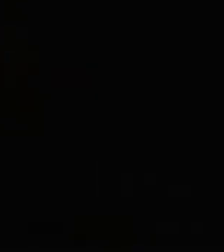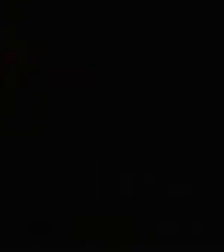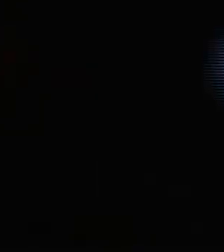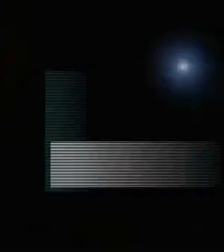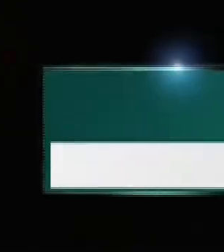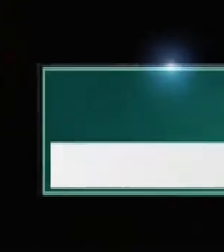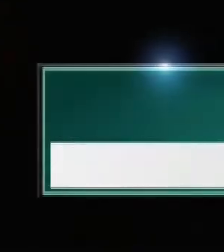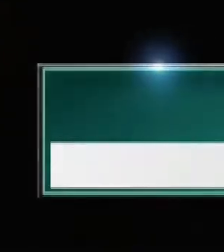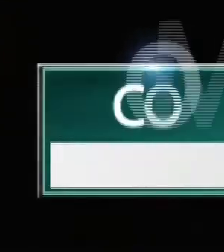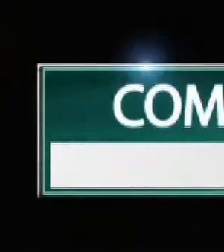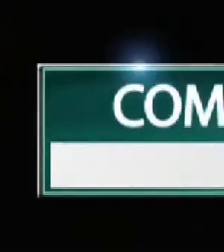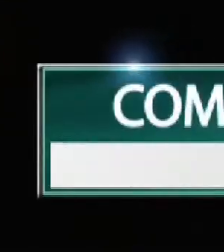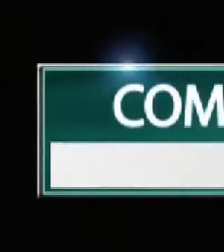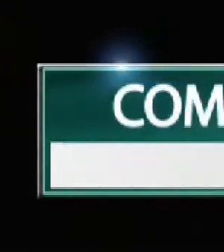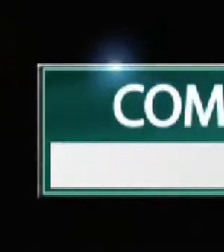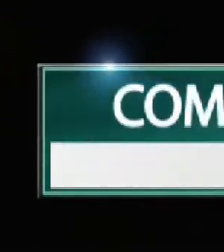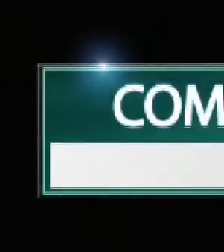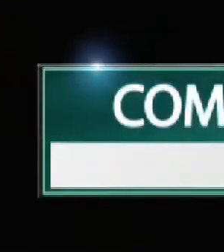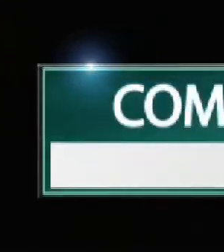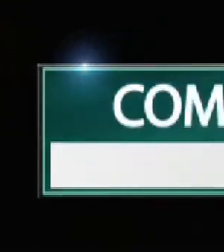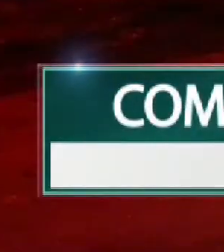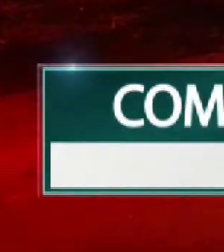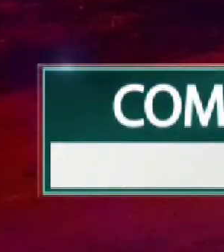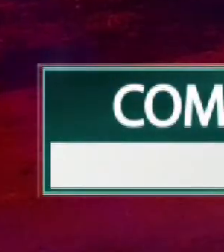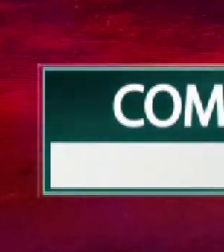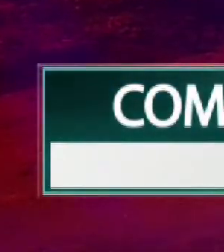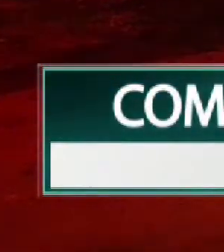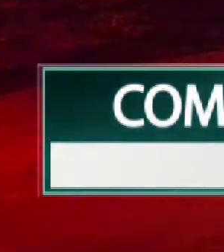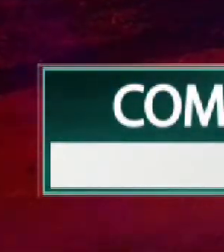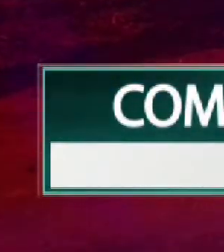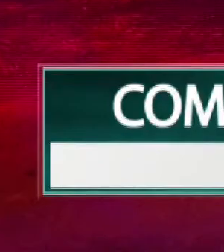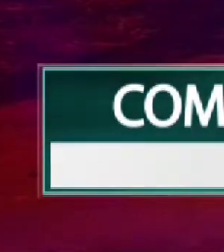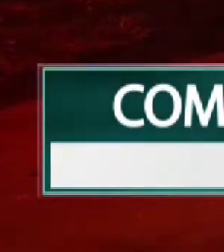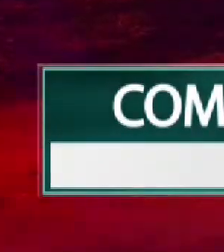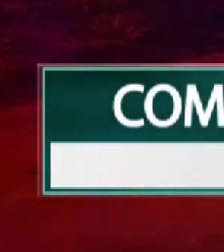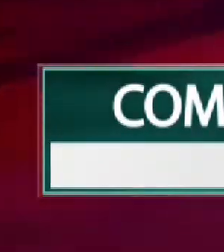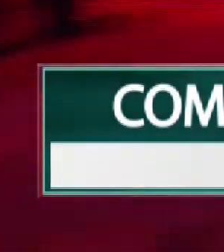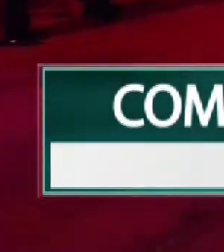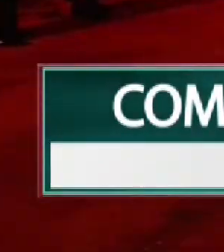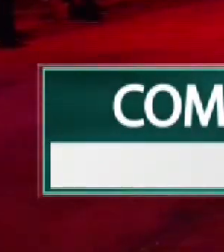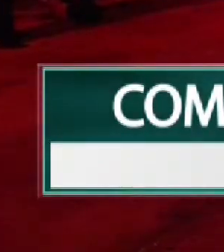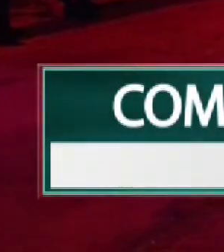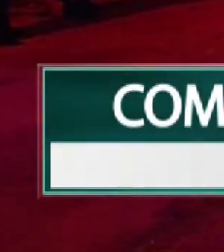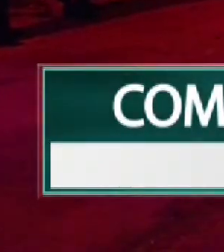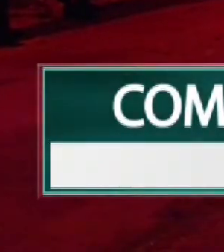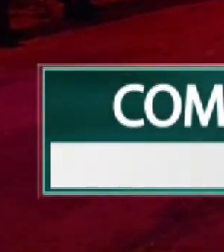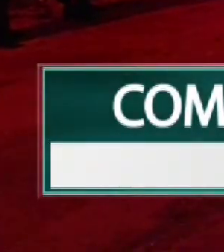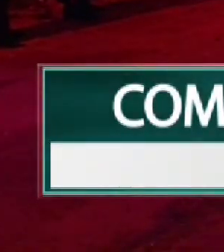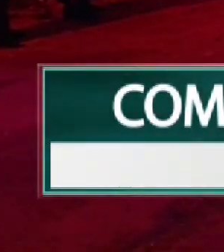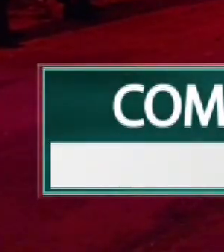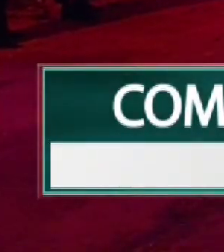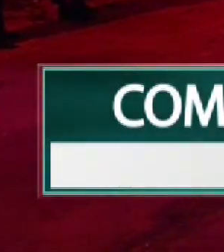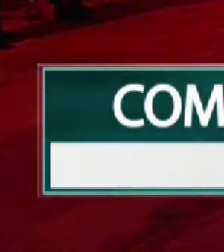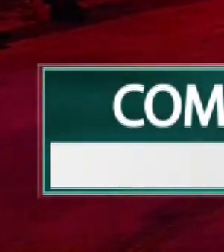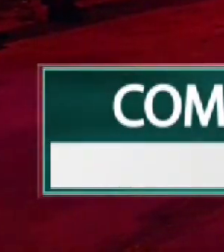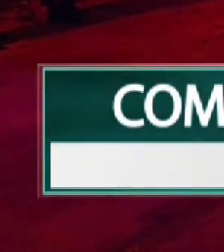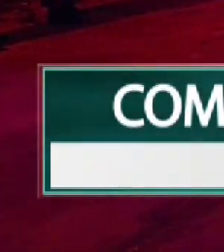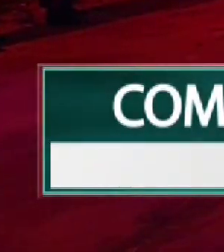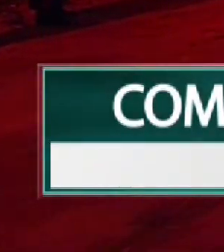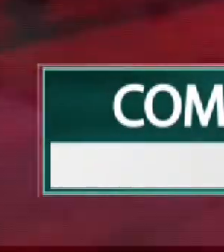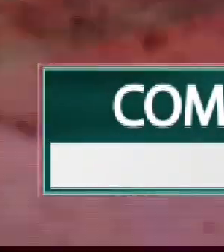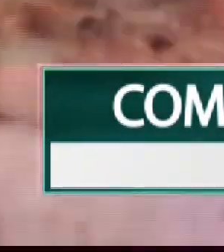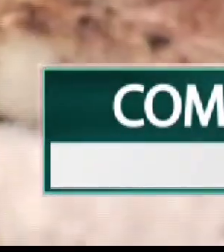Well, still ahead tonight, an Emancipation Day party turns deadly for one man. Details of the latest murder straight ahead.